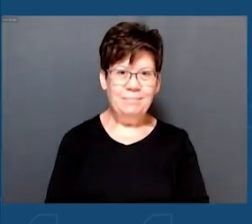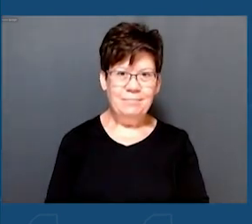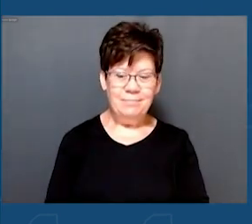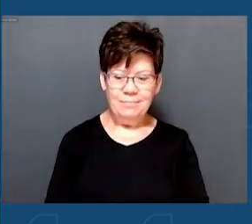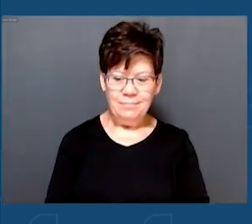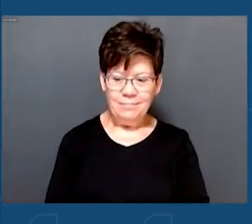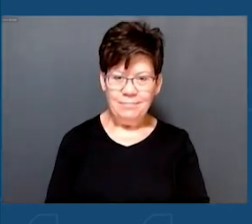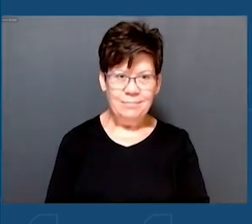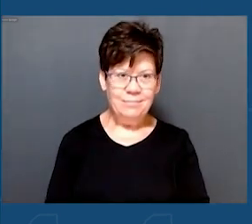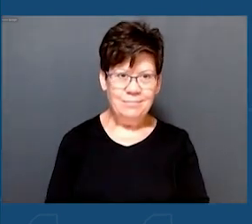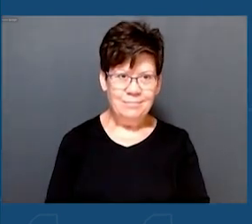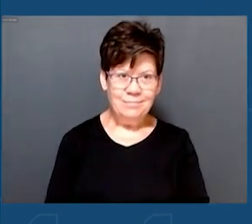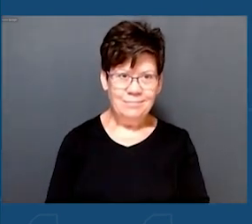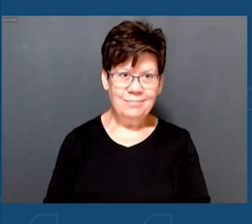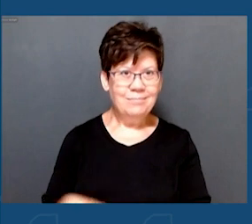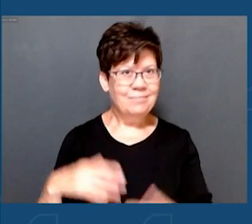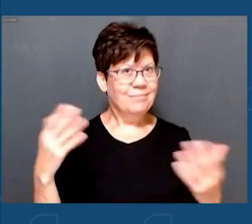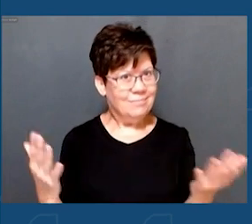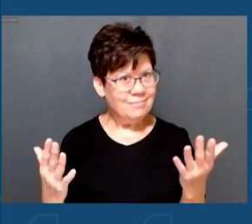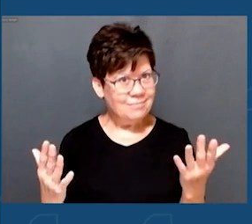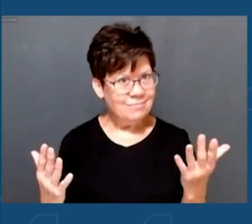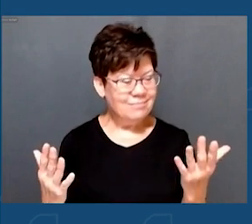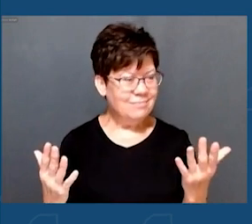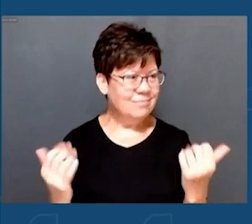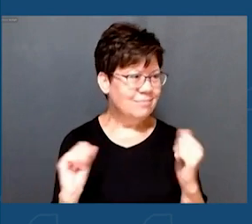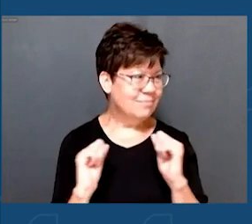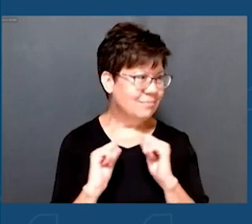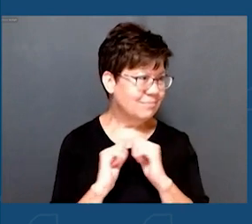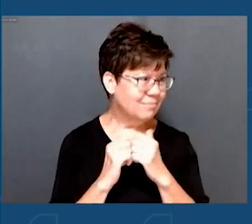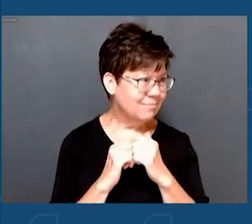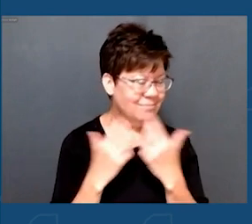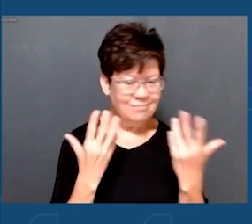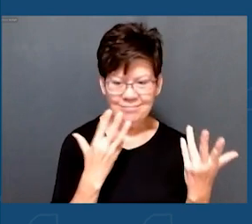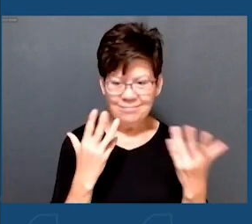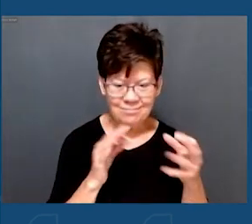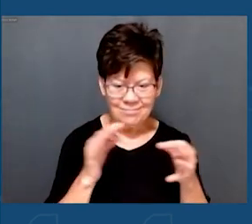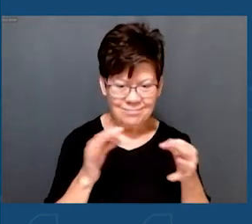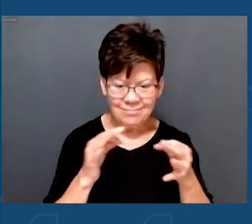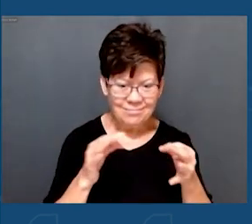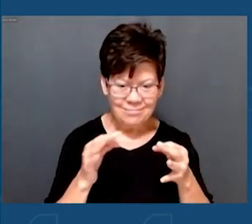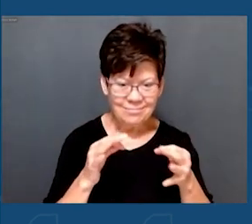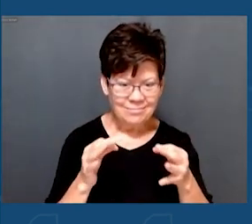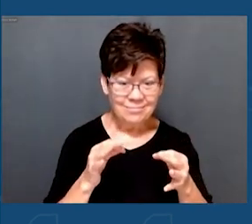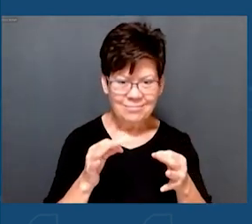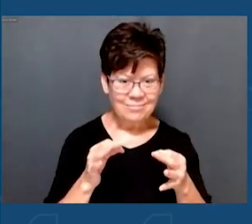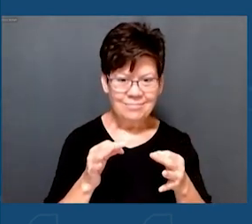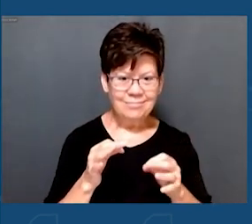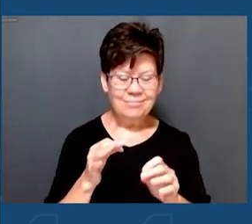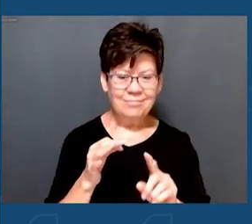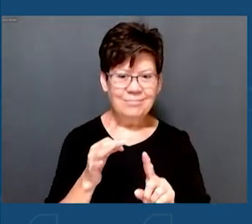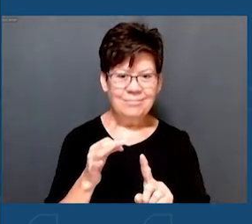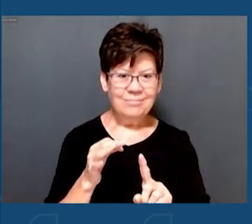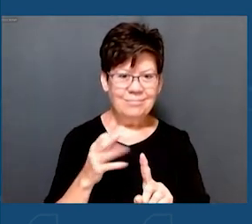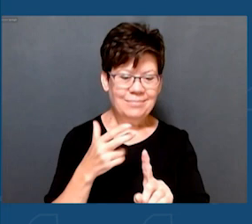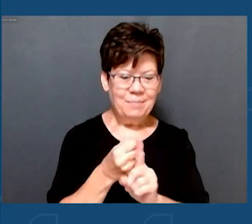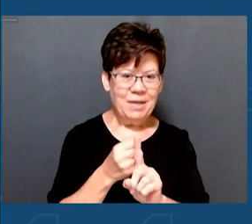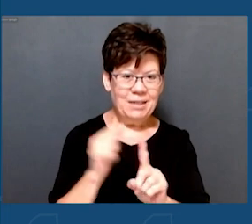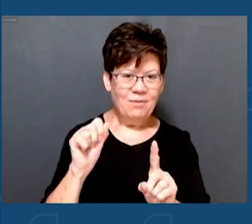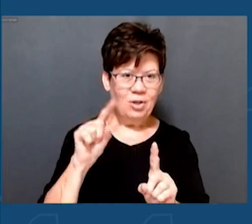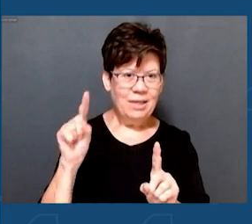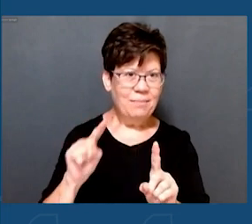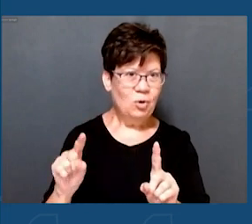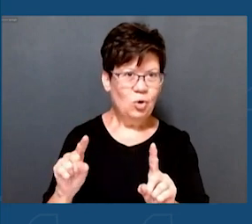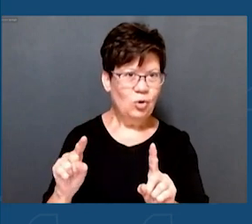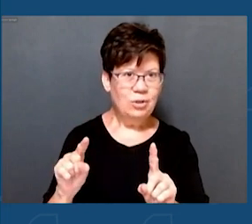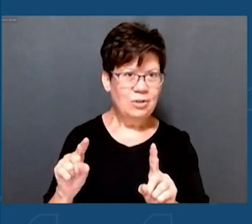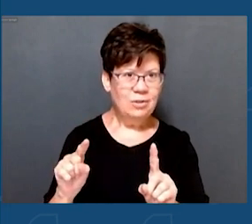I don't think I can explain in more personal terms the impact of Alzheimer's on families than our chancellor